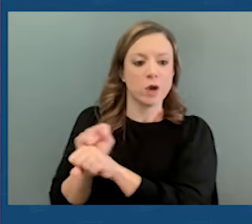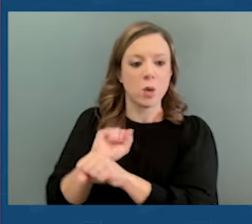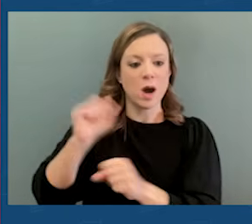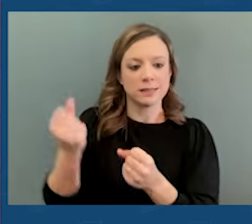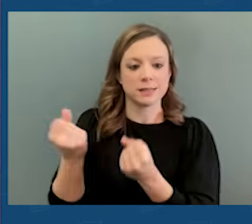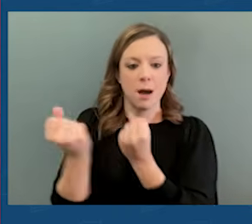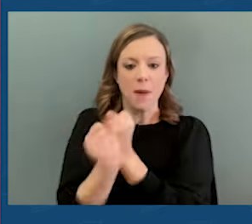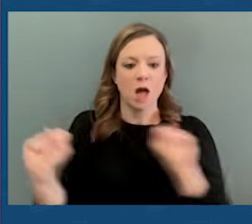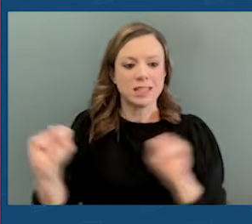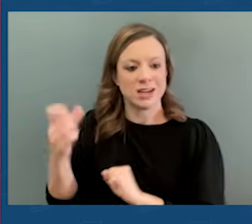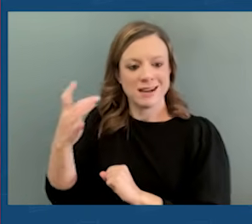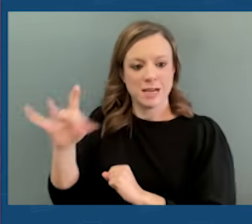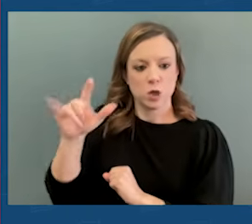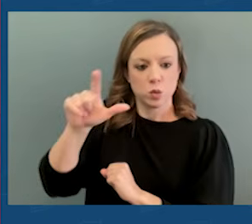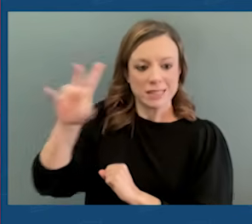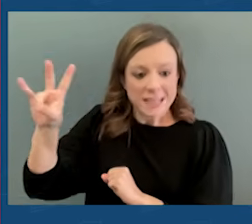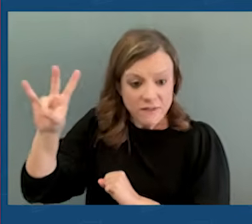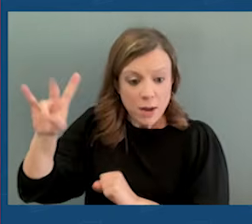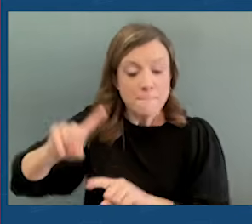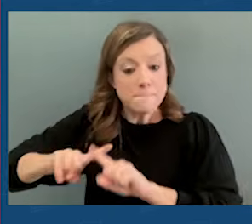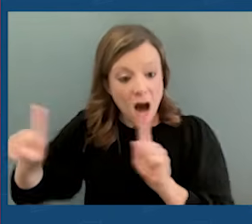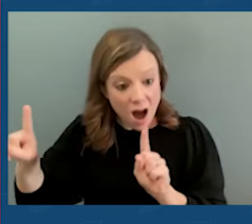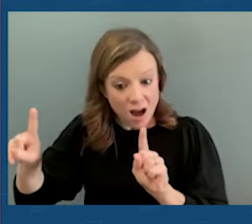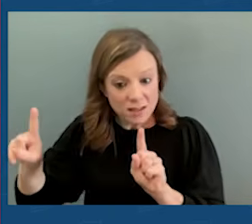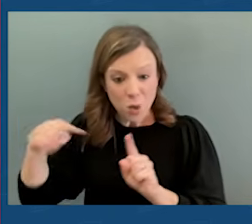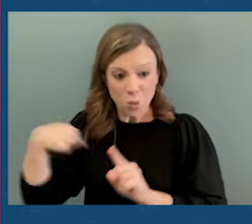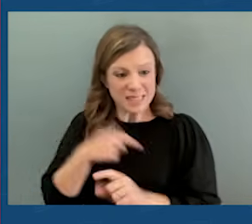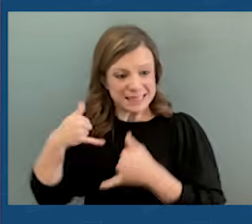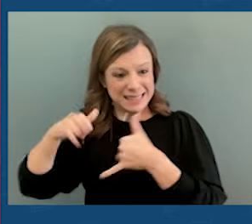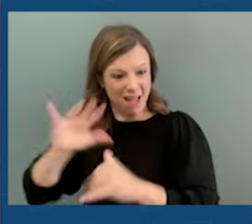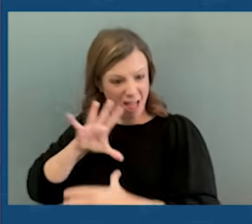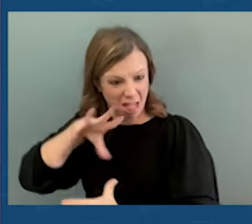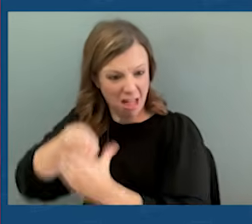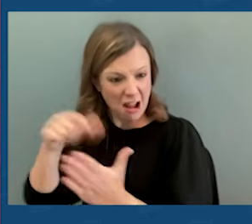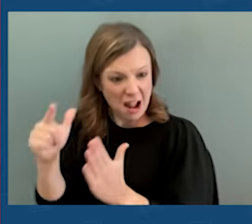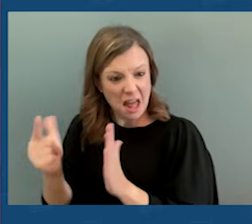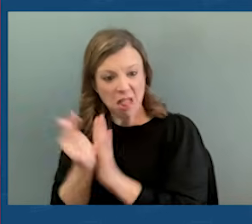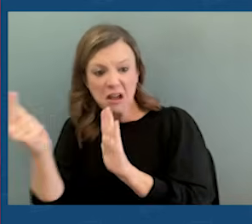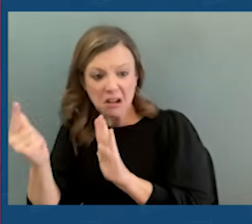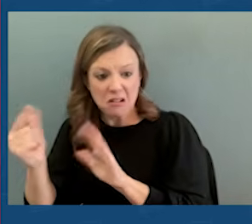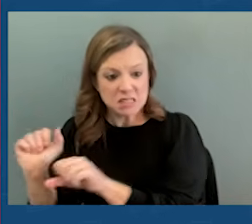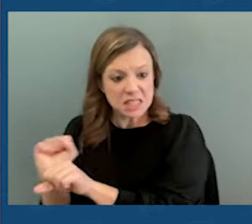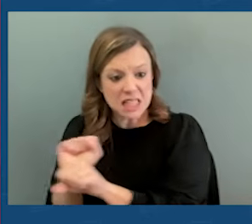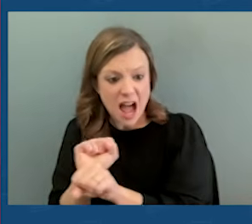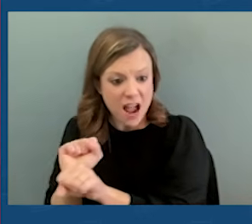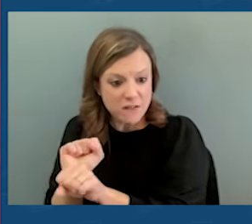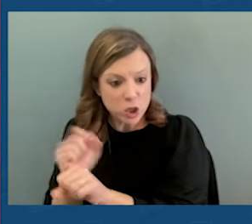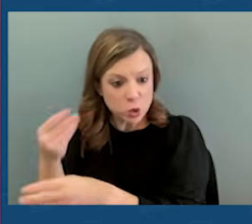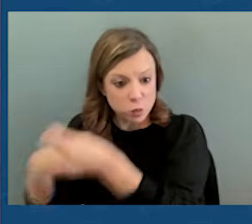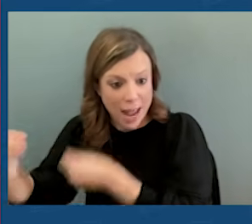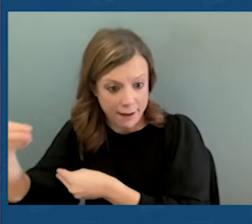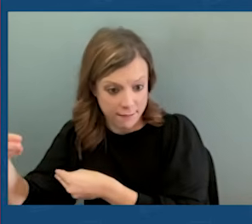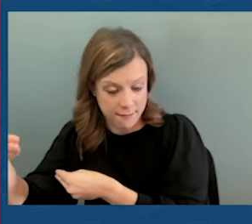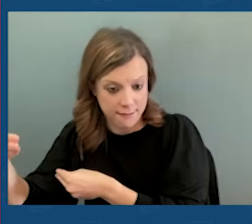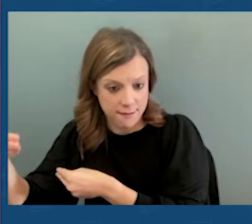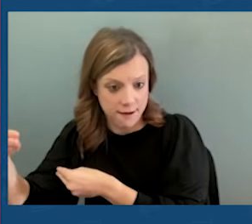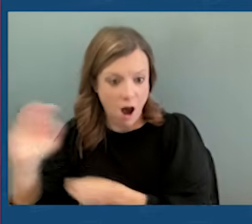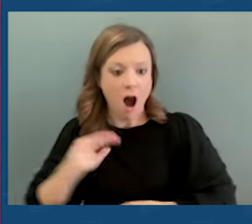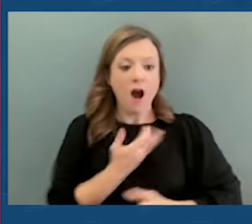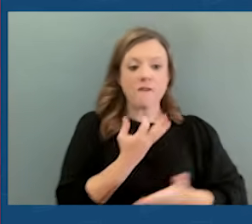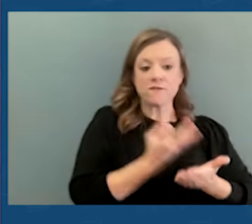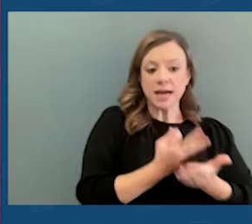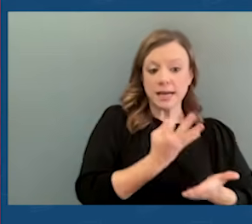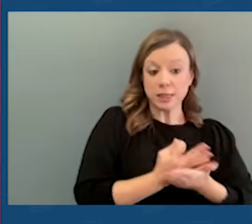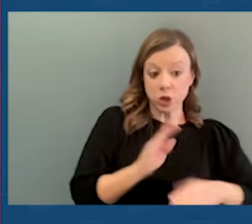dominant player in the illegal slave trade. The practice continued, and our financial and business institutions